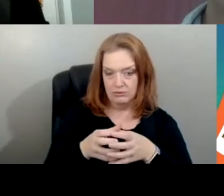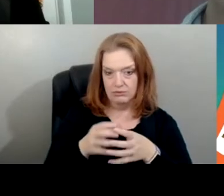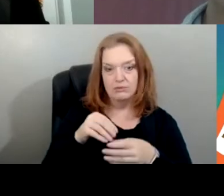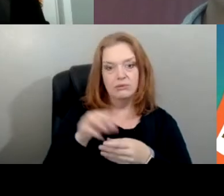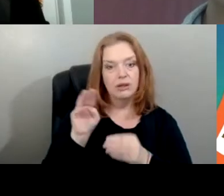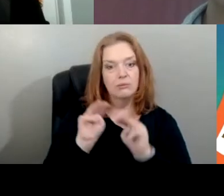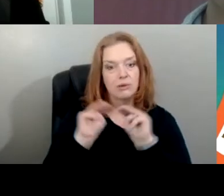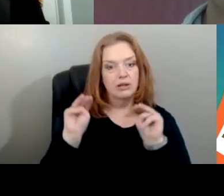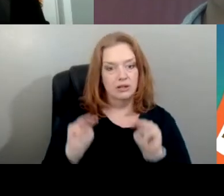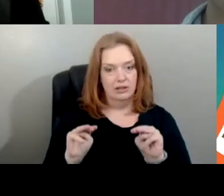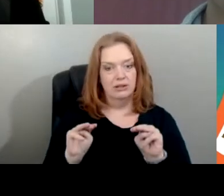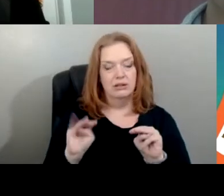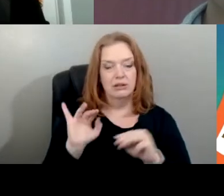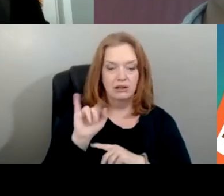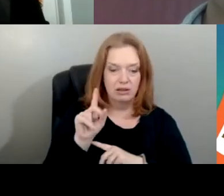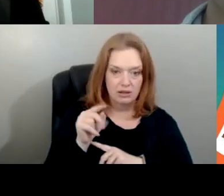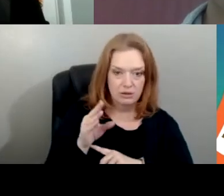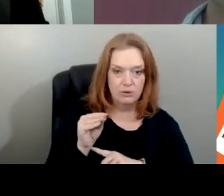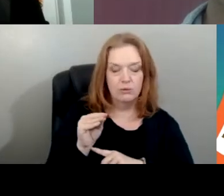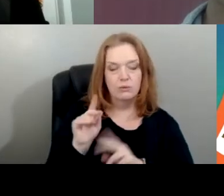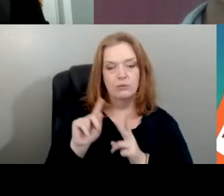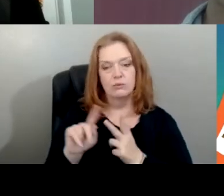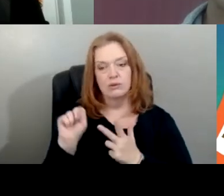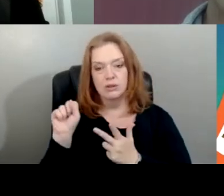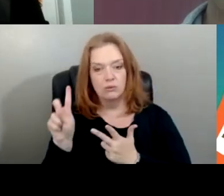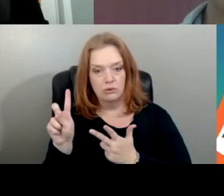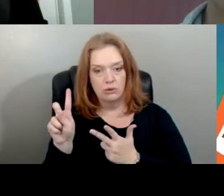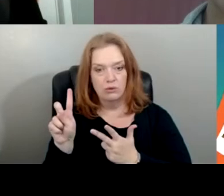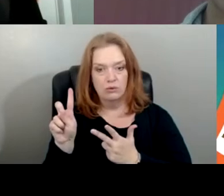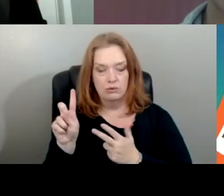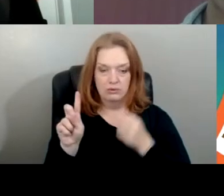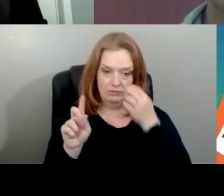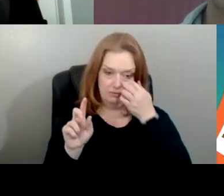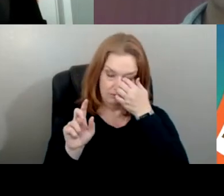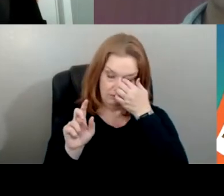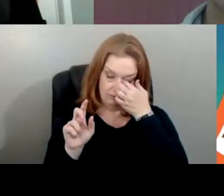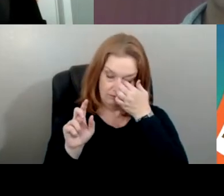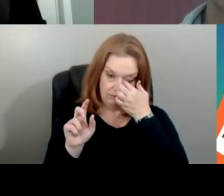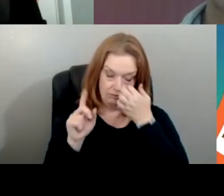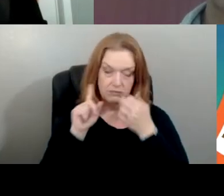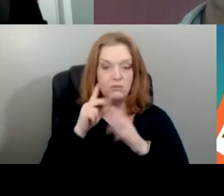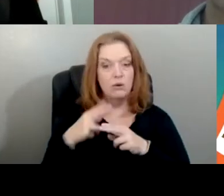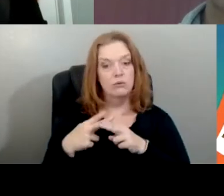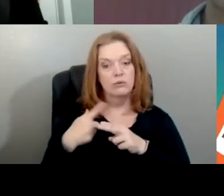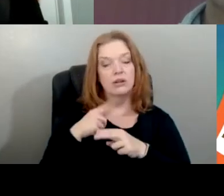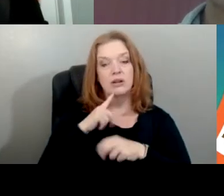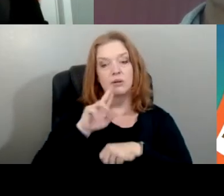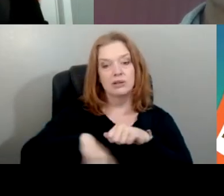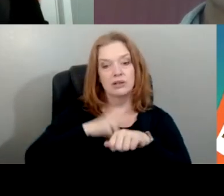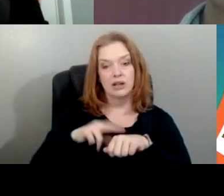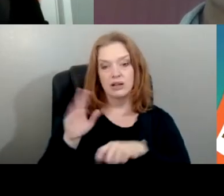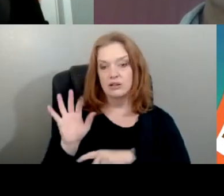Montana, in Idaho, in South Dakota, and nationally. I served for a period of time as the FBI's chief